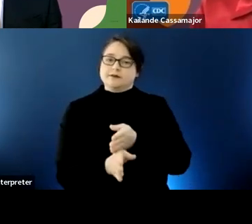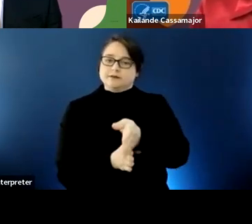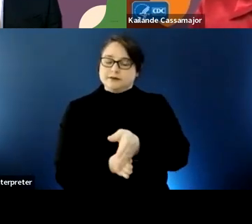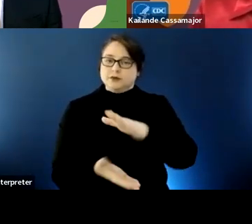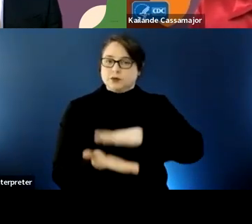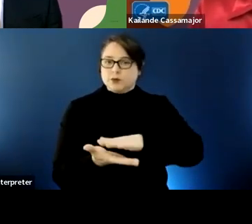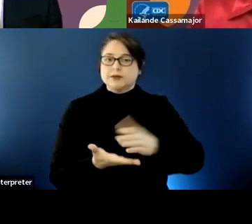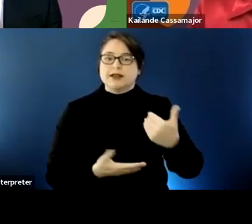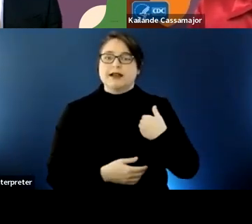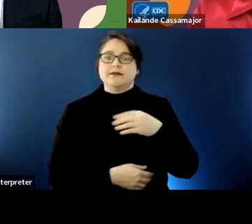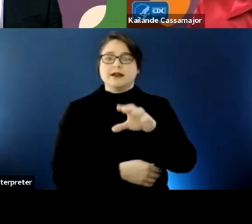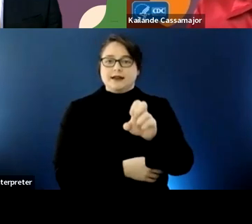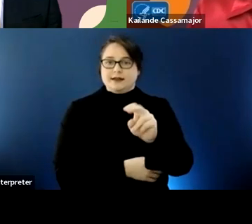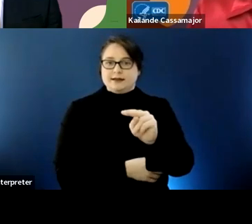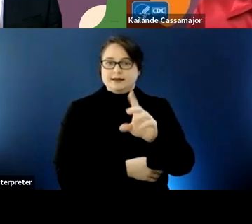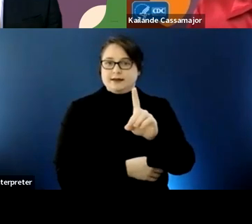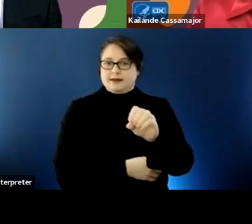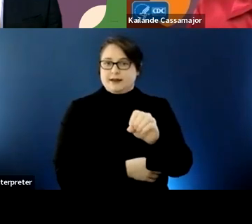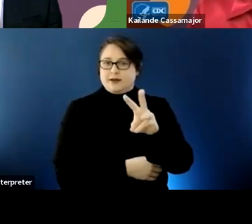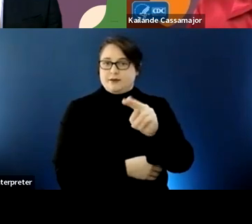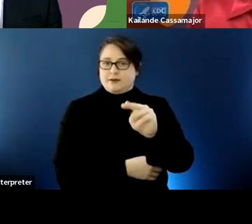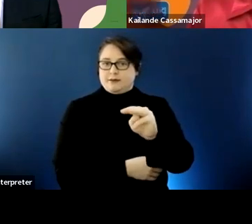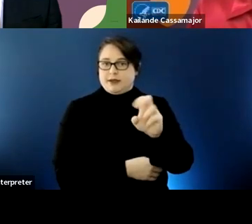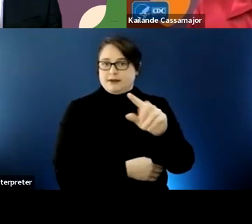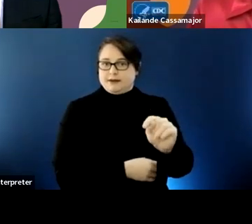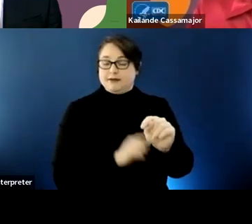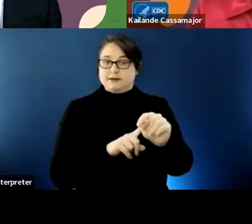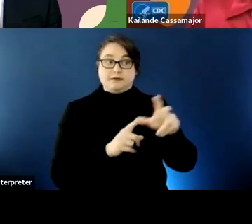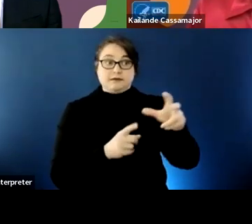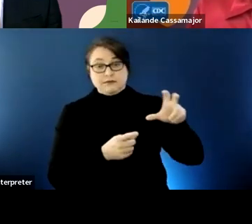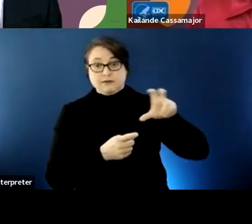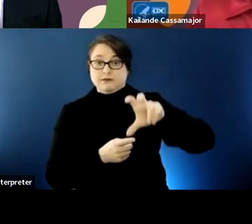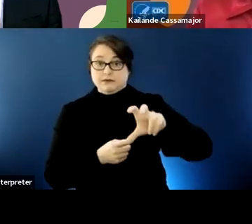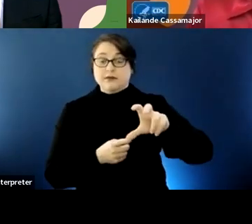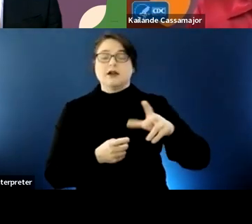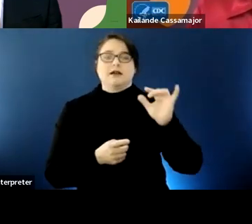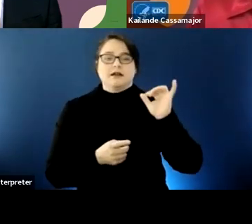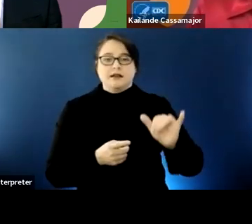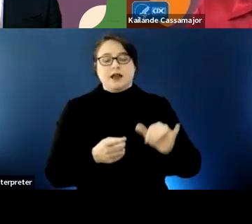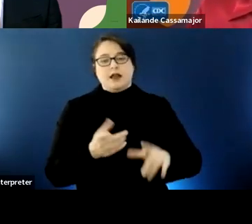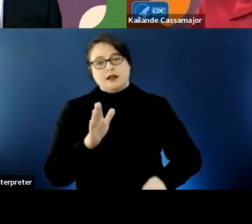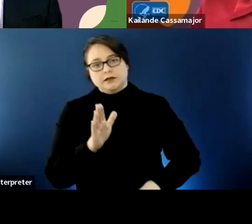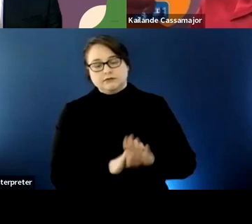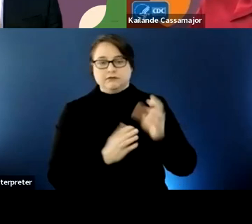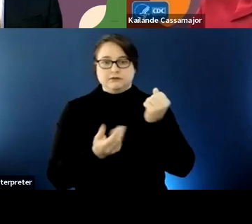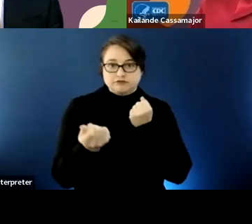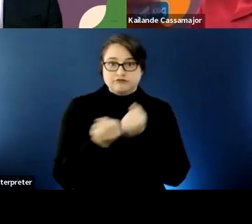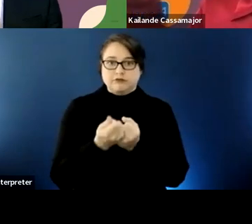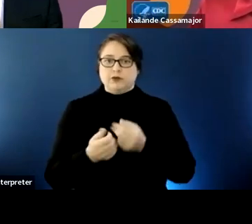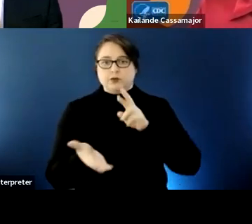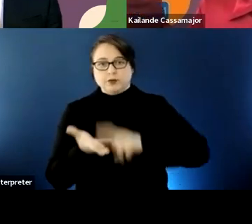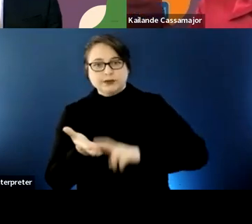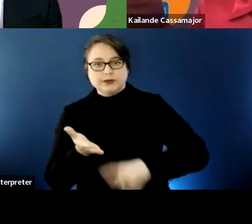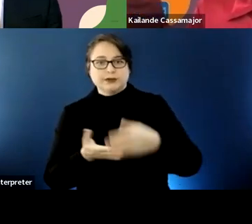created that have greatly augmented our ability to cultivate and grow our research infrastructure. The